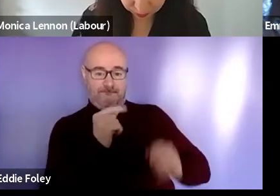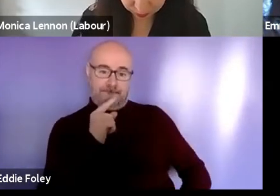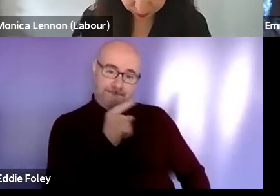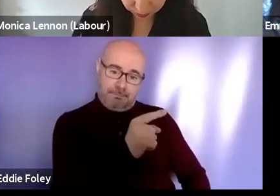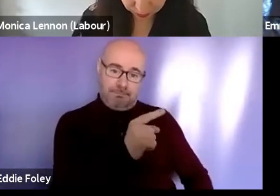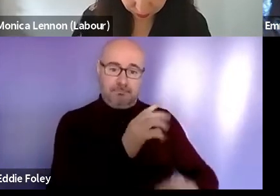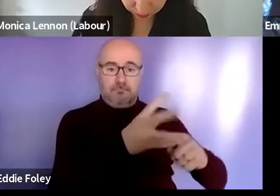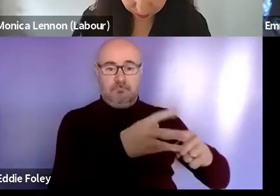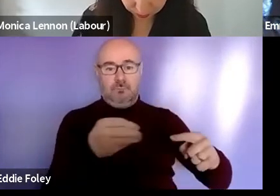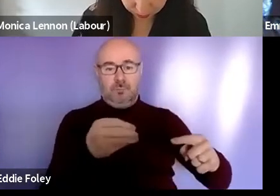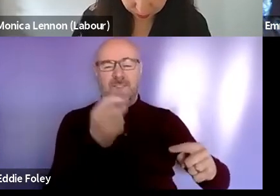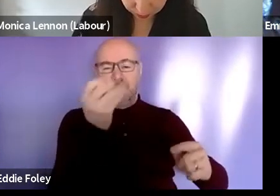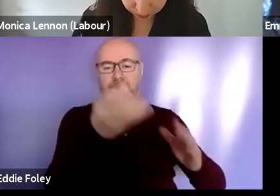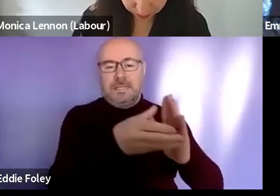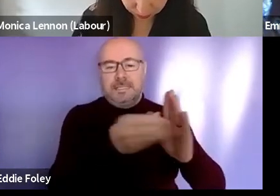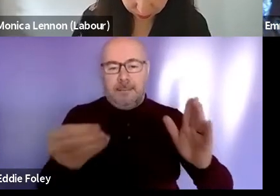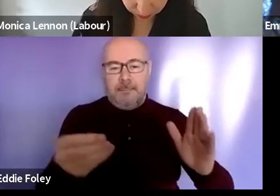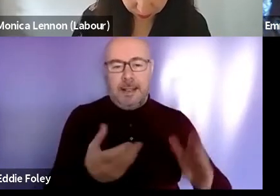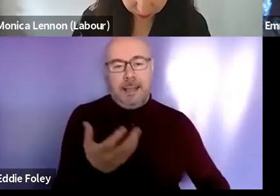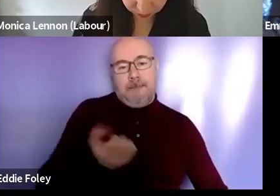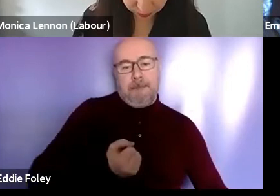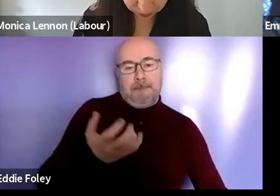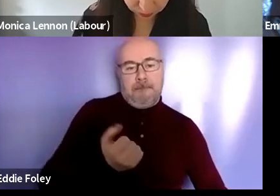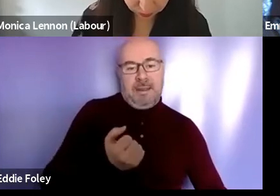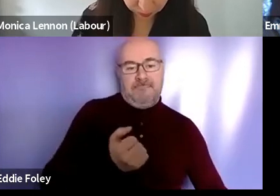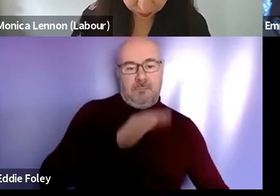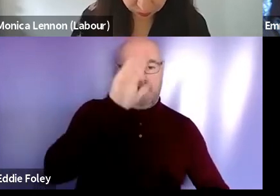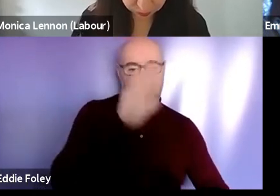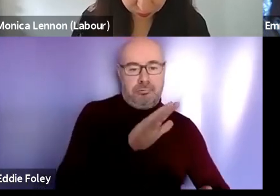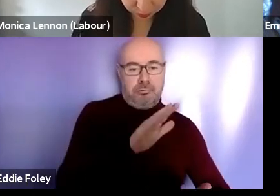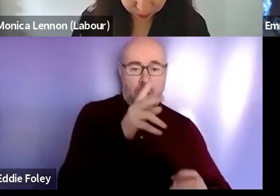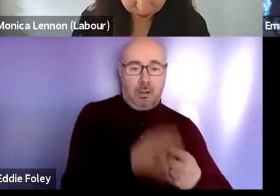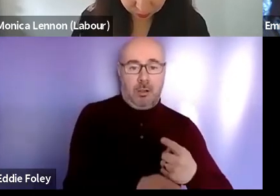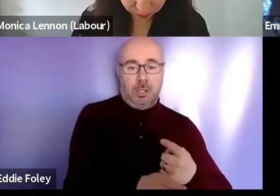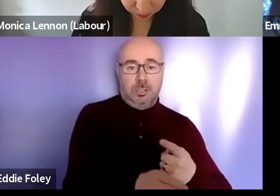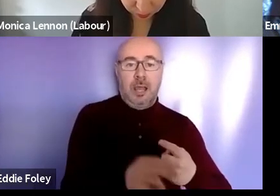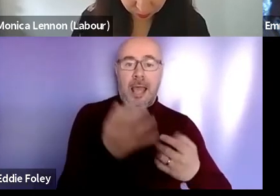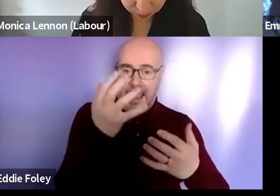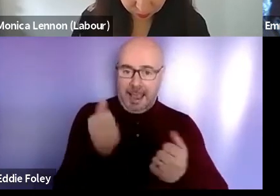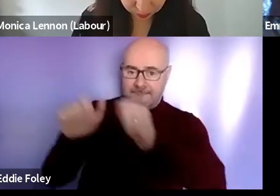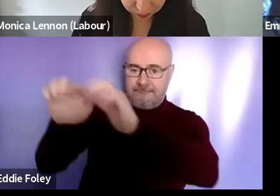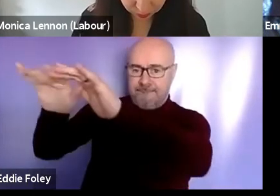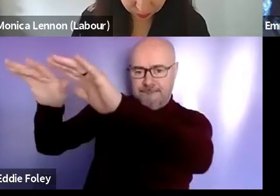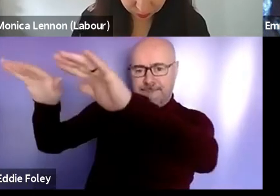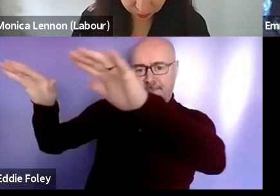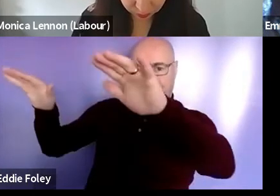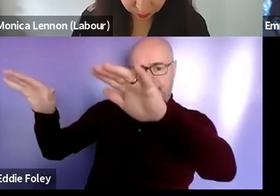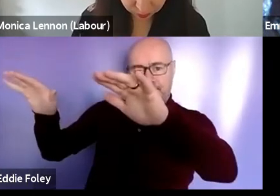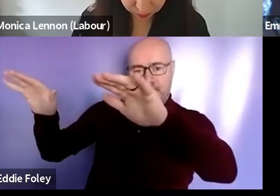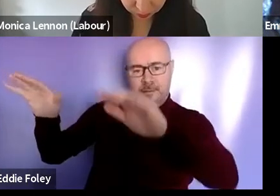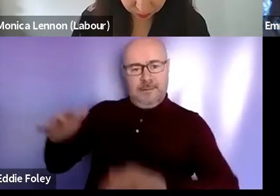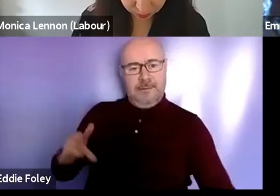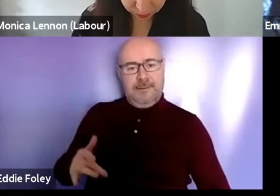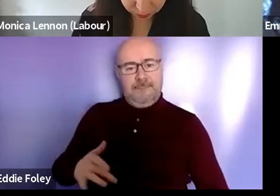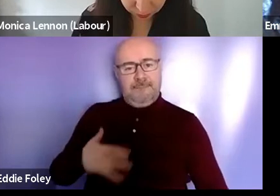and, cutting benefits, etc., etc. There's a real sentiment out there. Is it something you